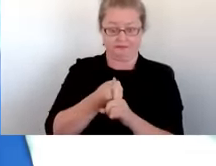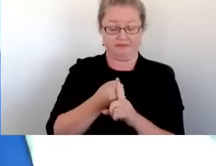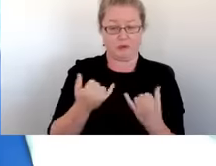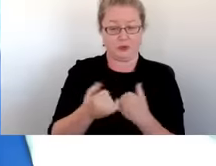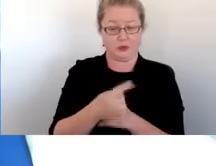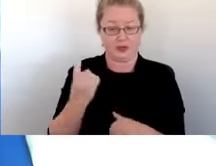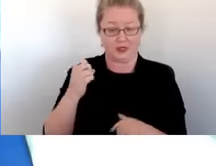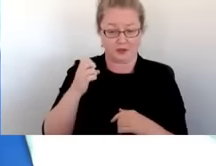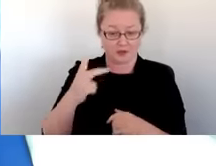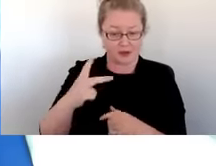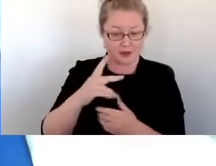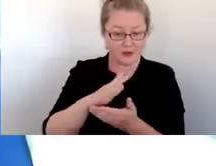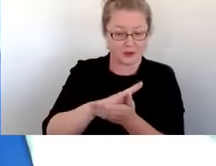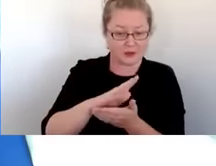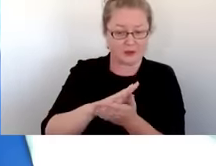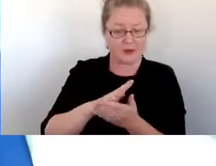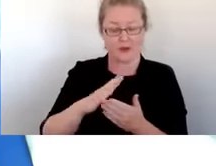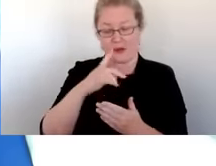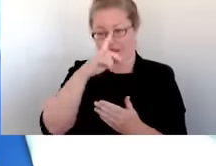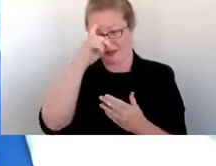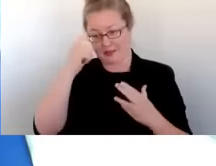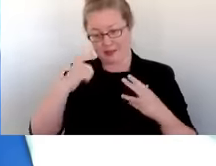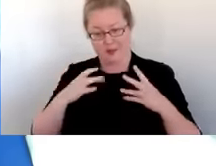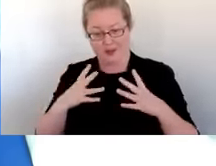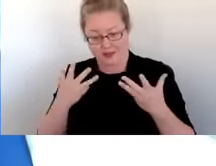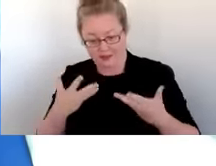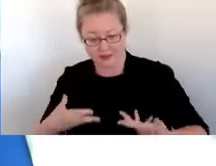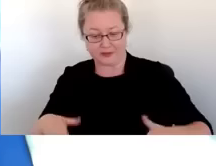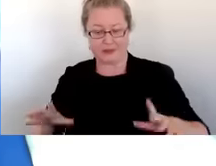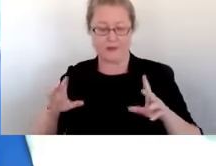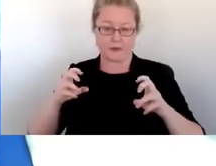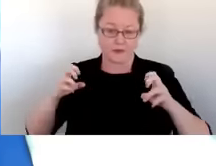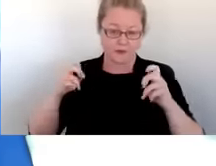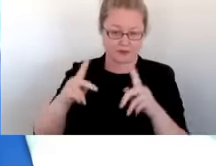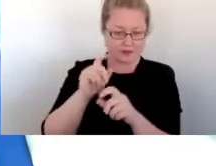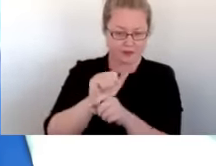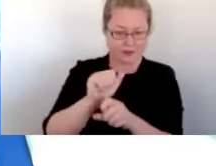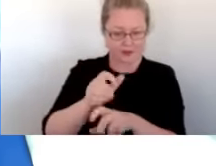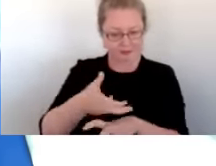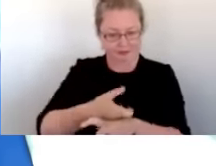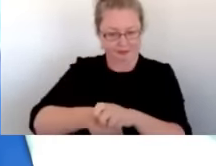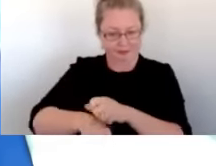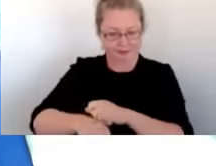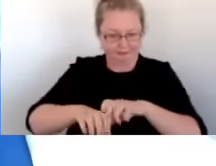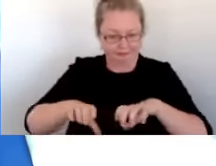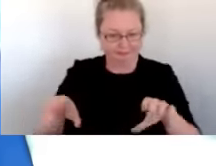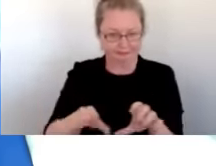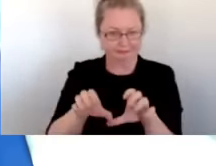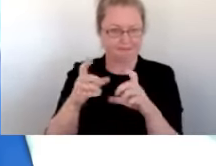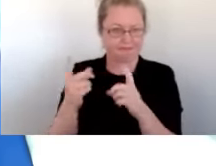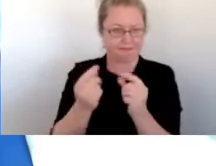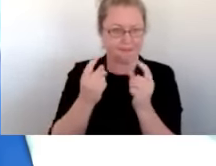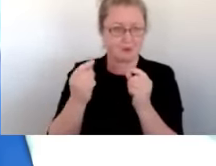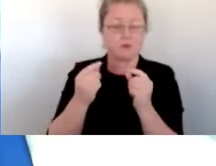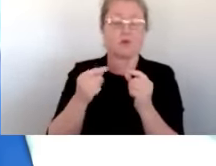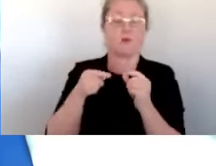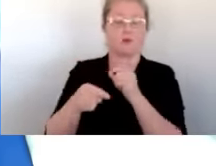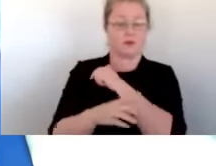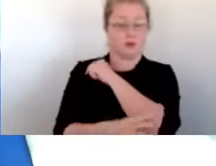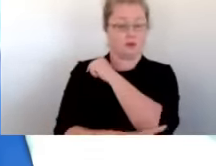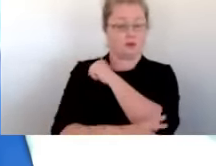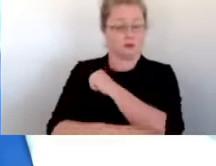the end of summer holidays, the time of year when we get back to it, we're here to announce the details of the fall booster campaign. It's a